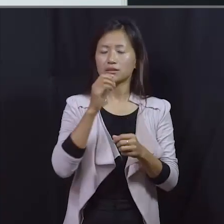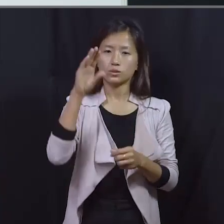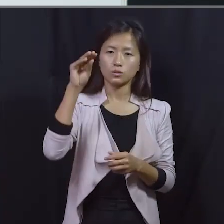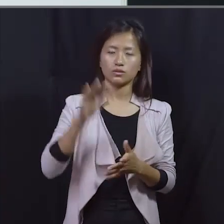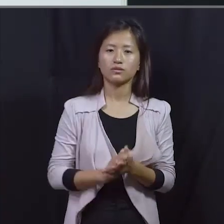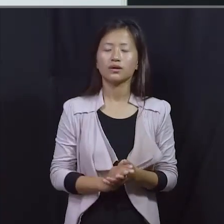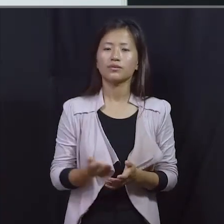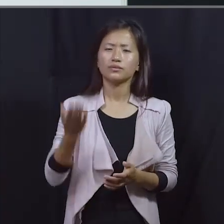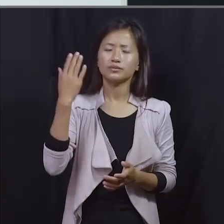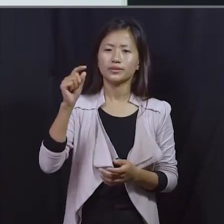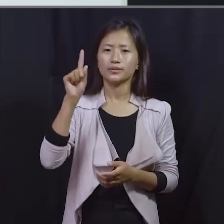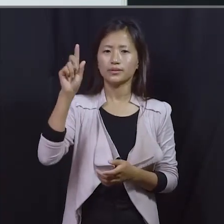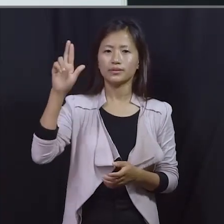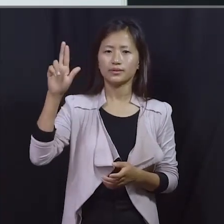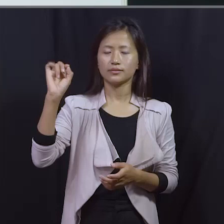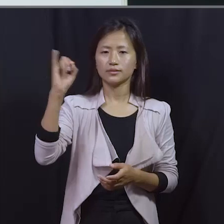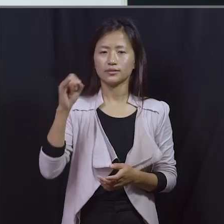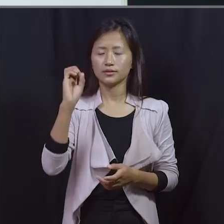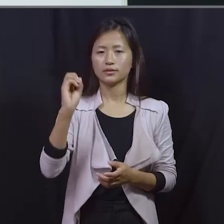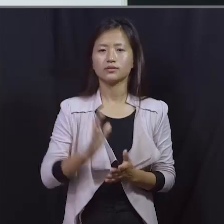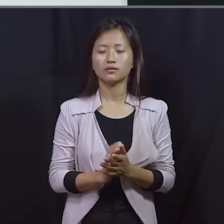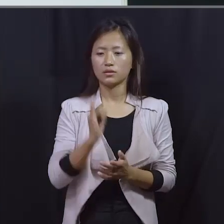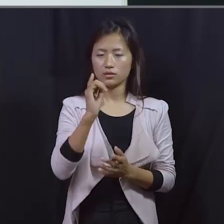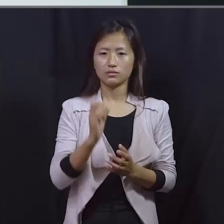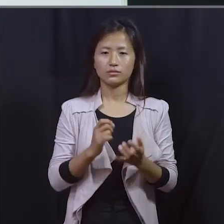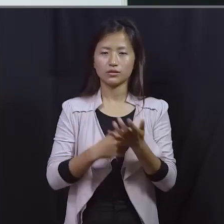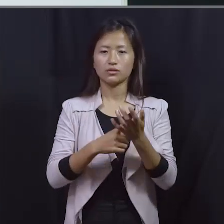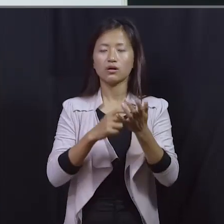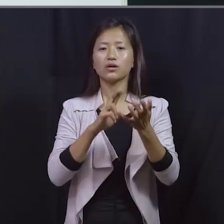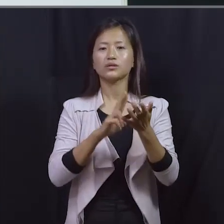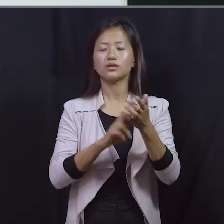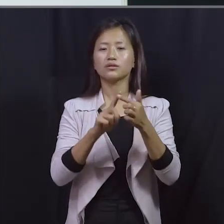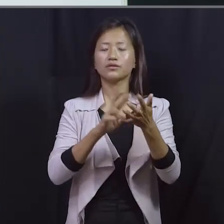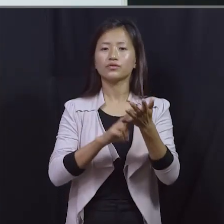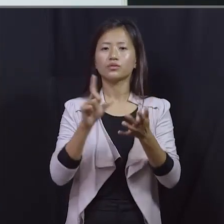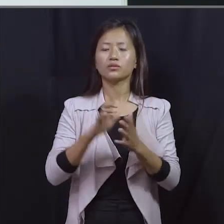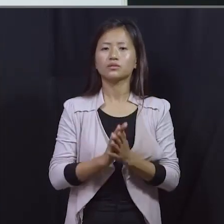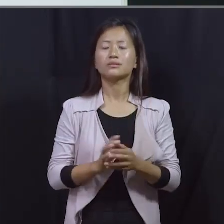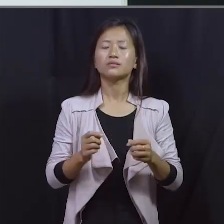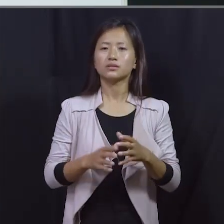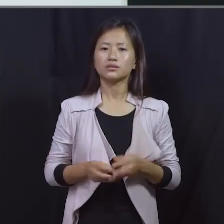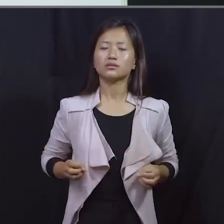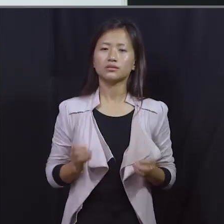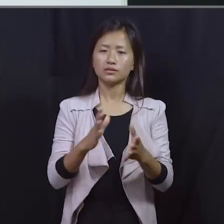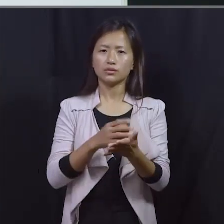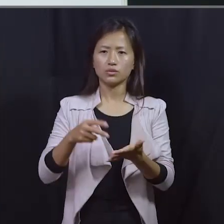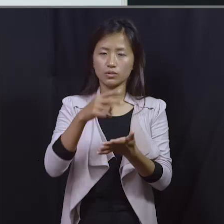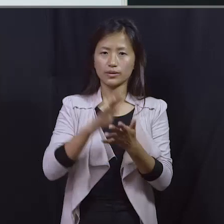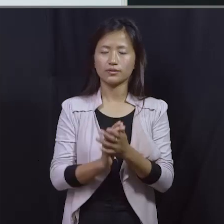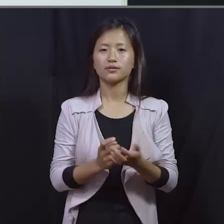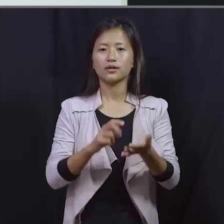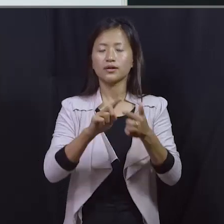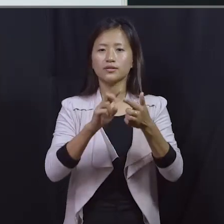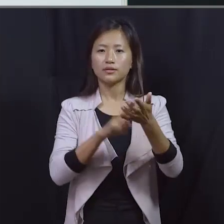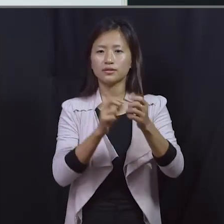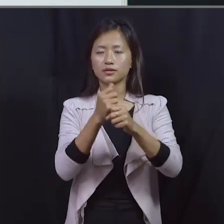1860s, and here in 1860s, industrial revolution was going on in England. And those industries in England, they needed